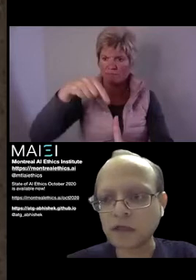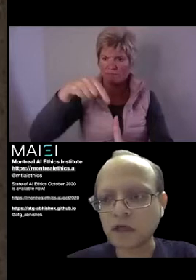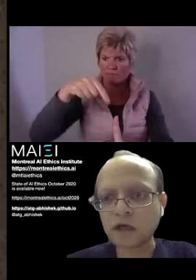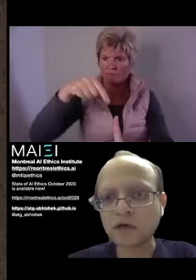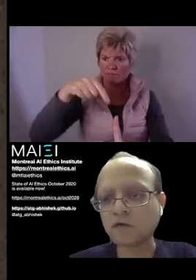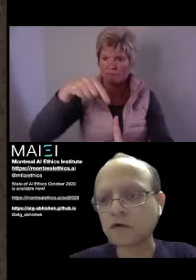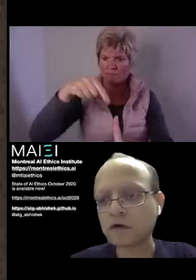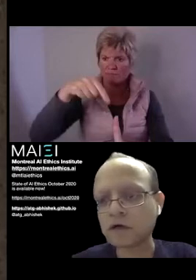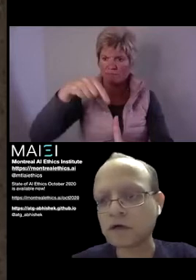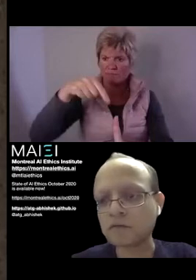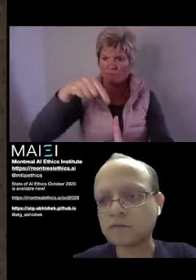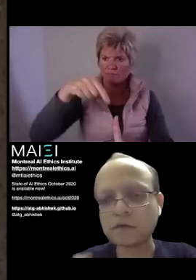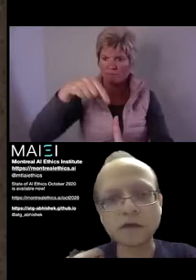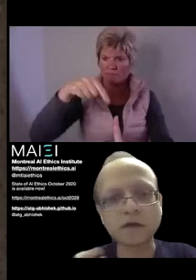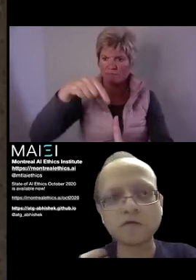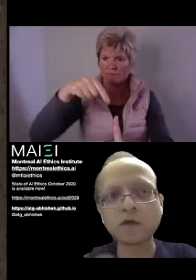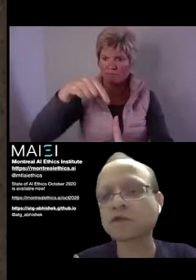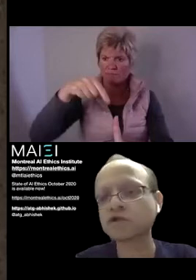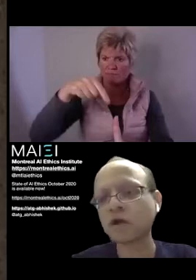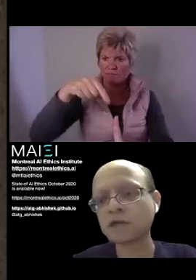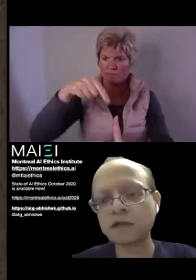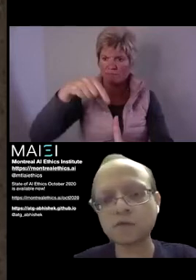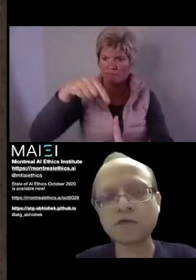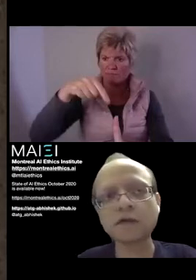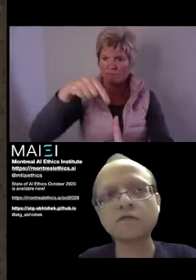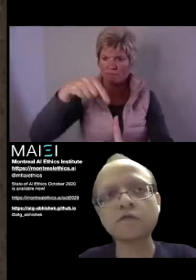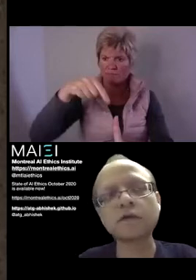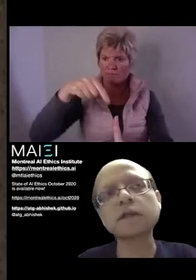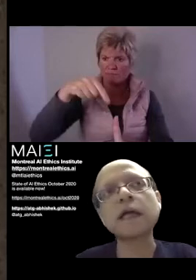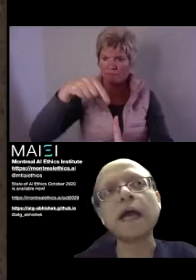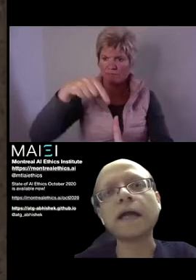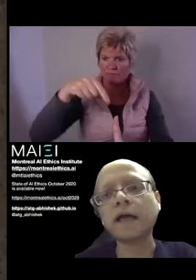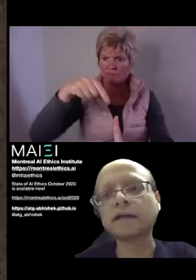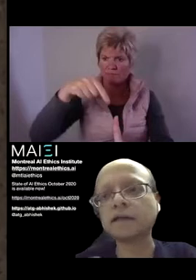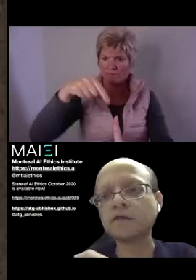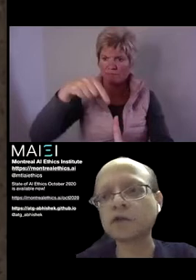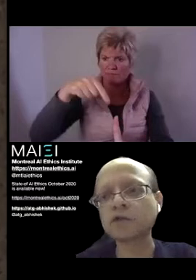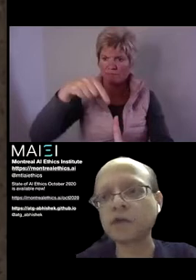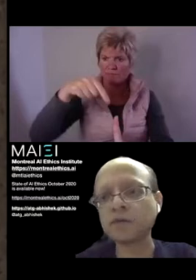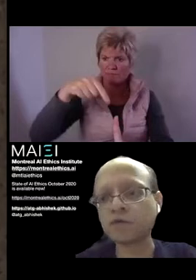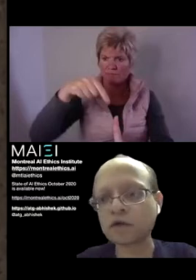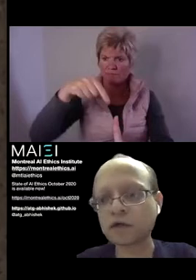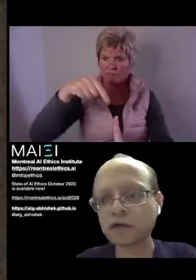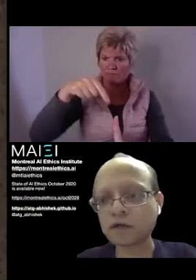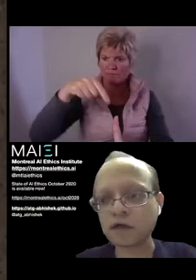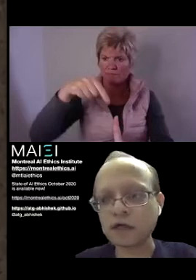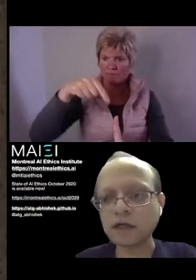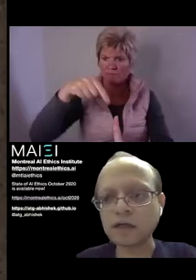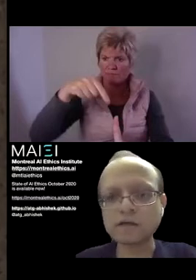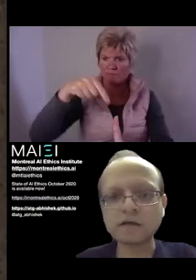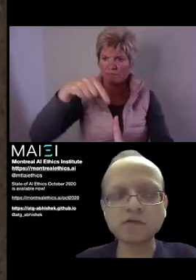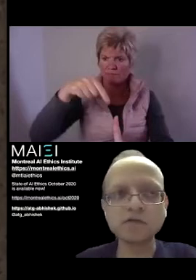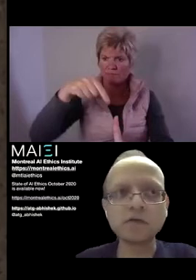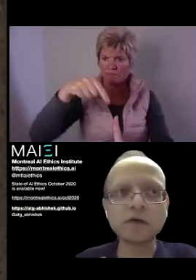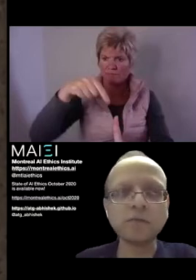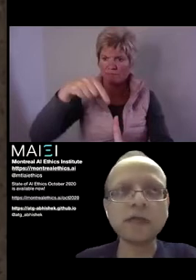possible for whatever job it is that we're trying to fulfill. And what's really important here